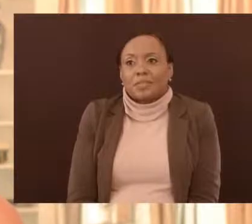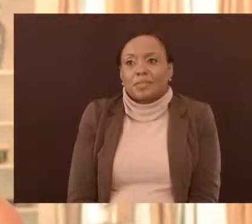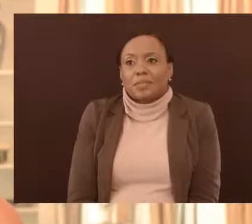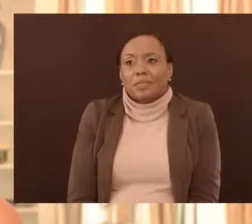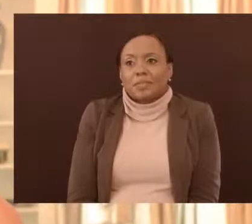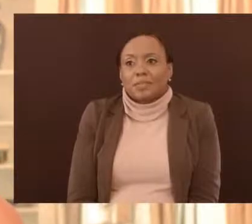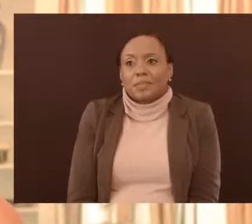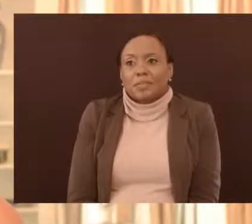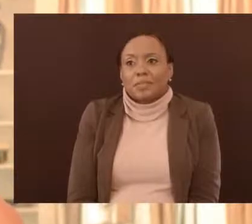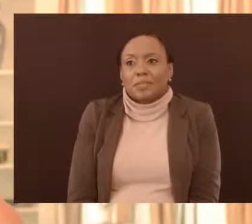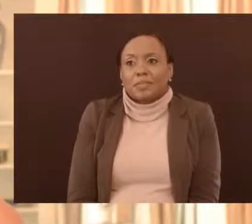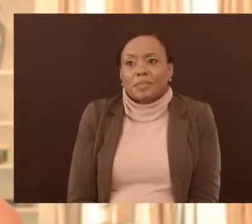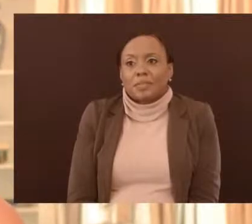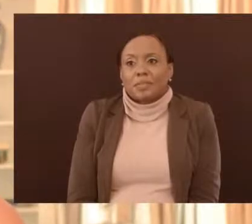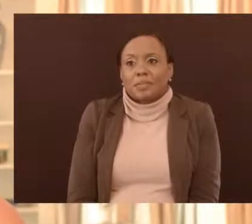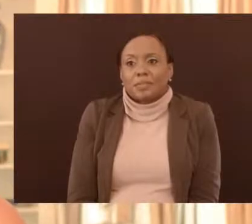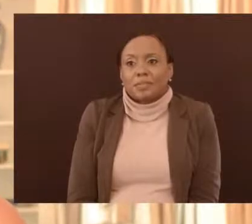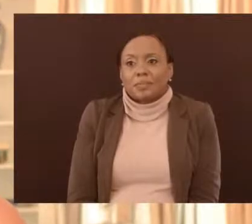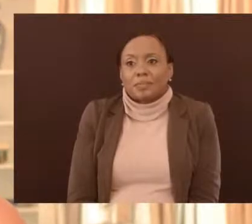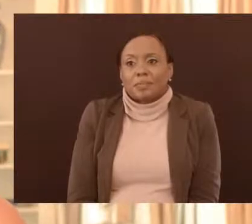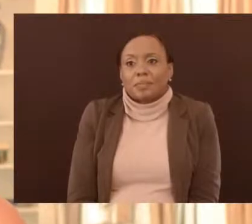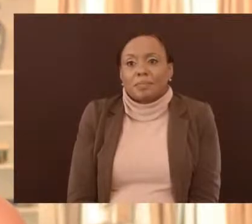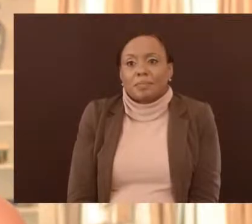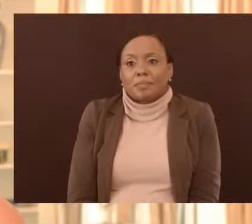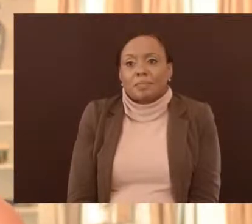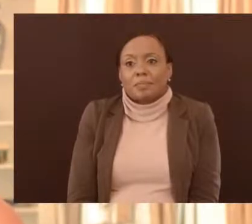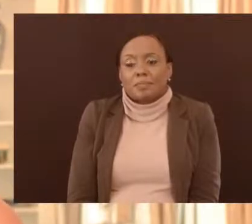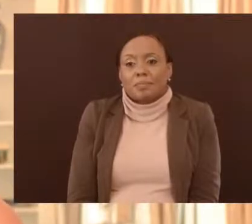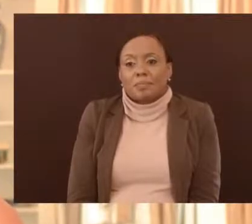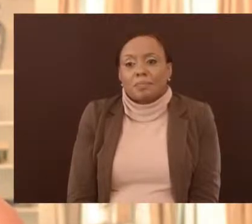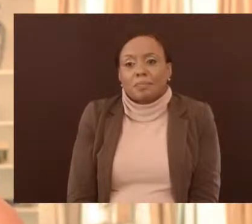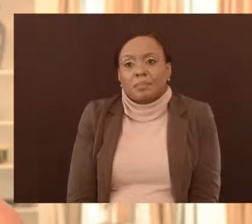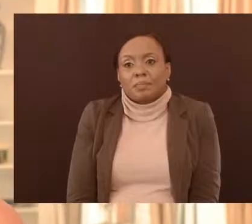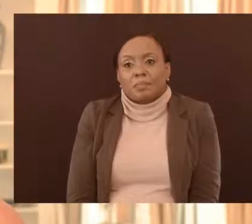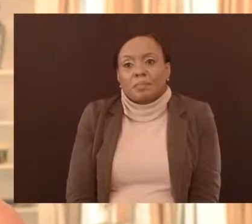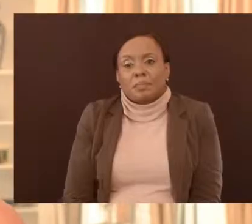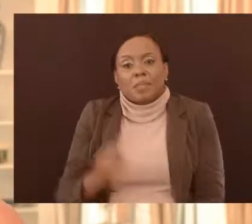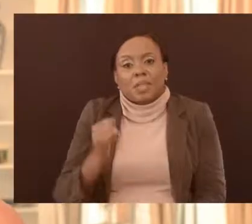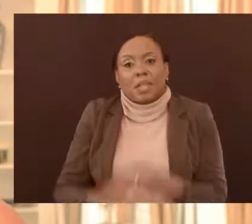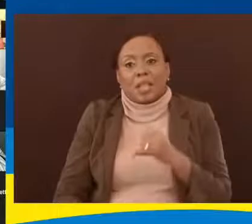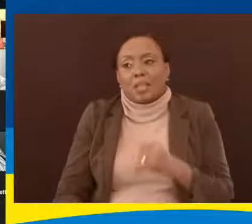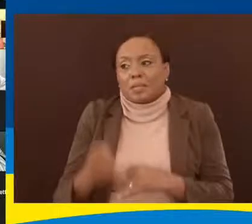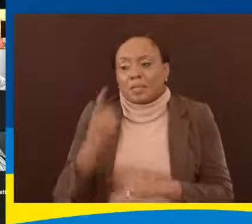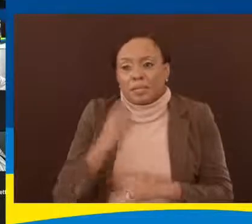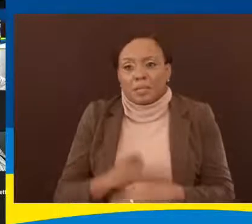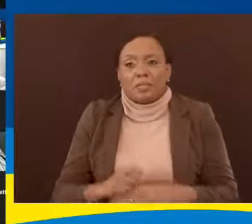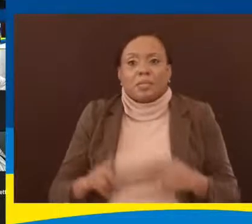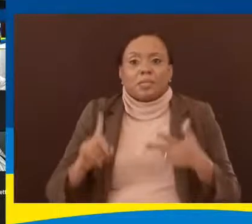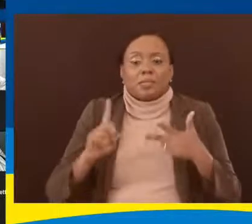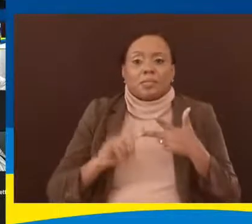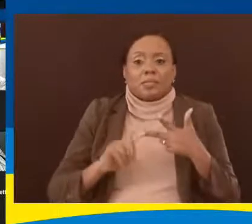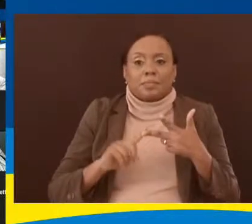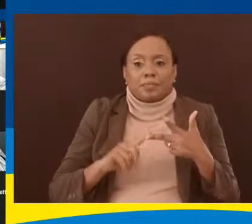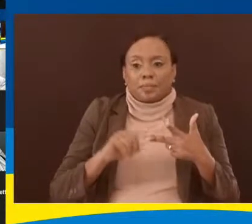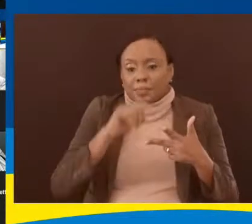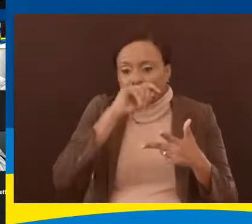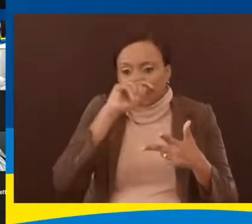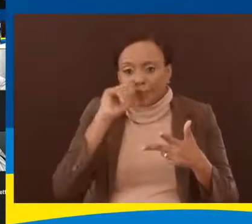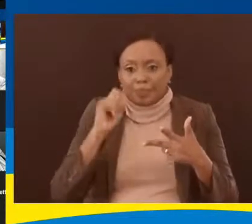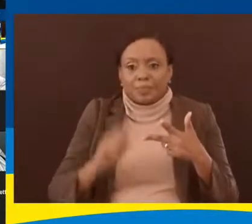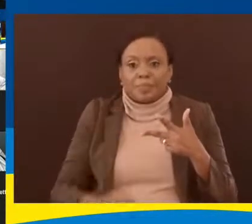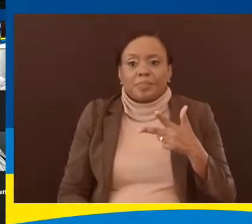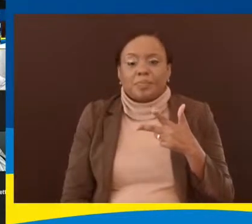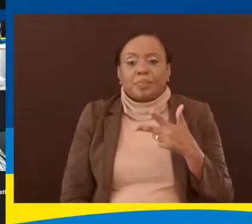Are there any further questions? This last one from me is with regard to Miss Denny and